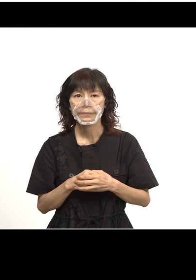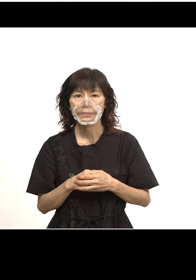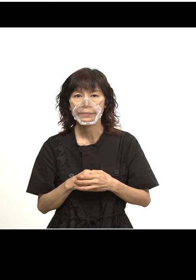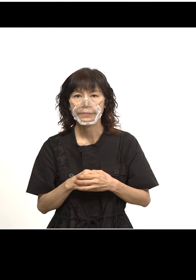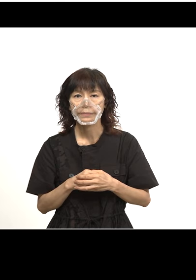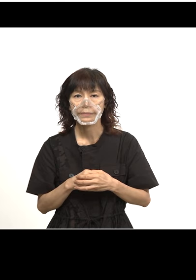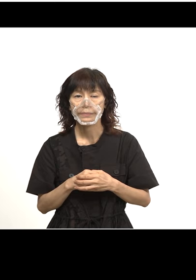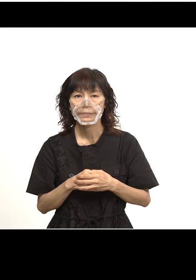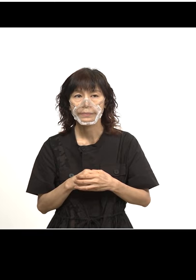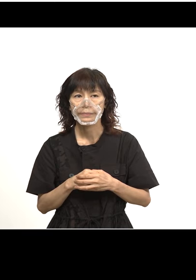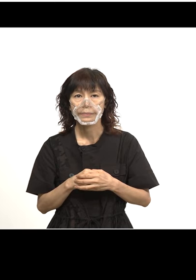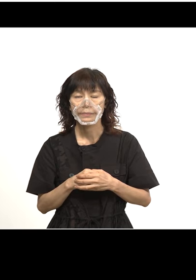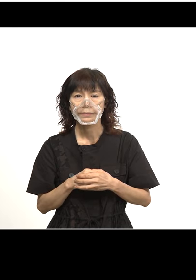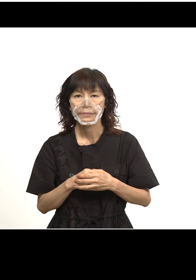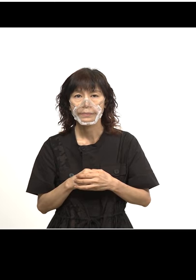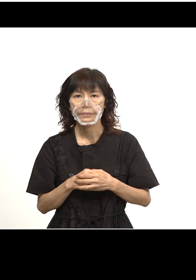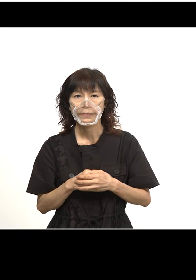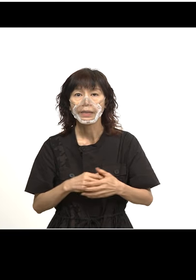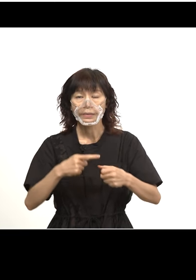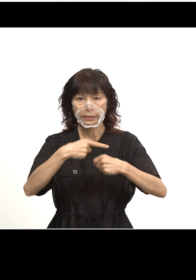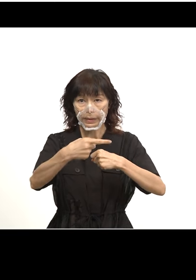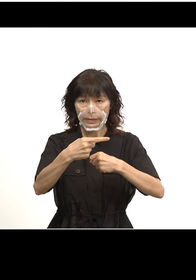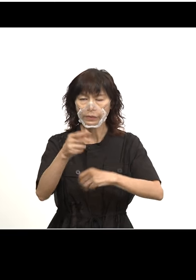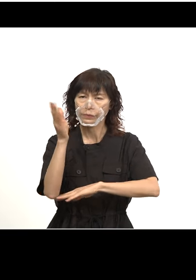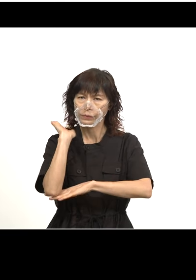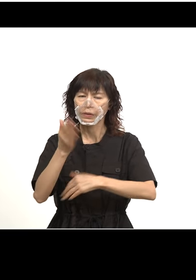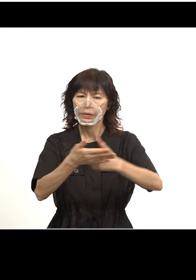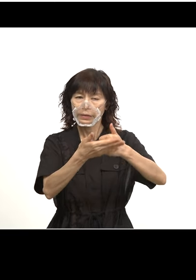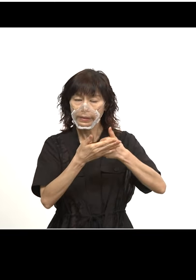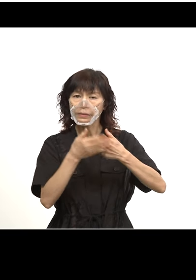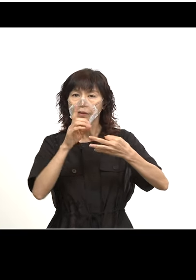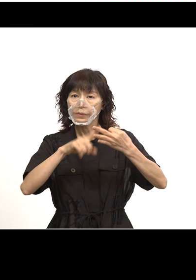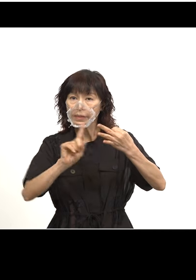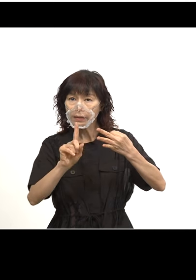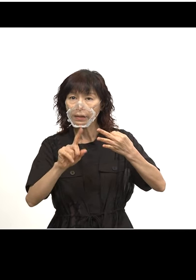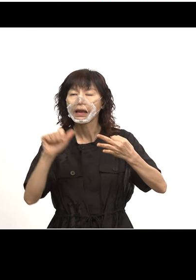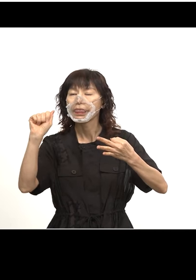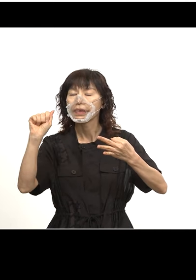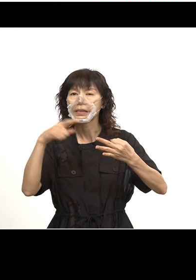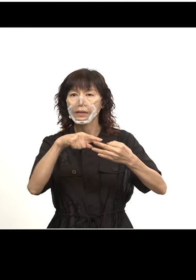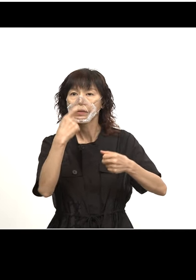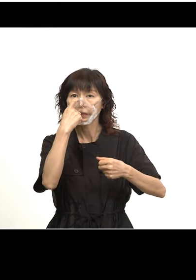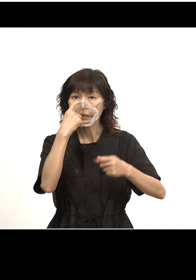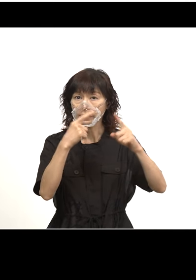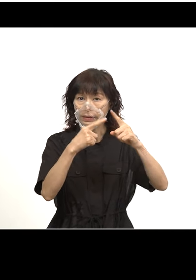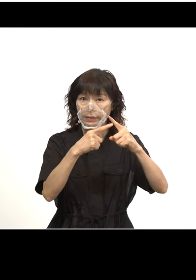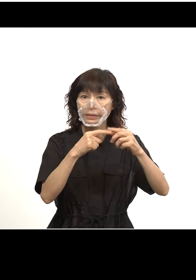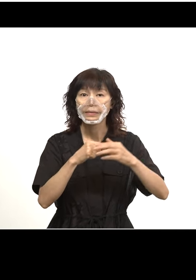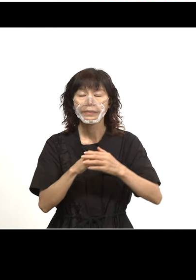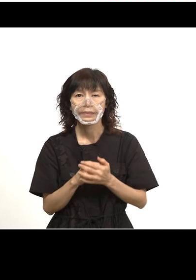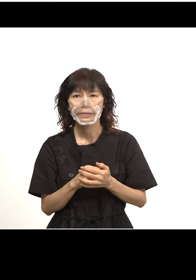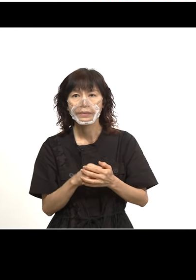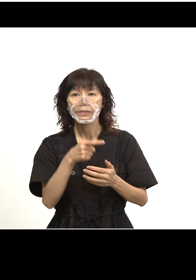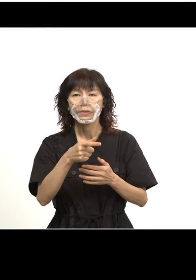Our first speaker is Anthony Evans from the United Kingdom. Evans is the co-director of the international inclusive